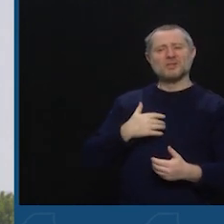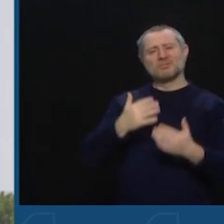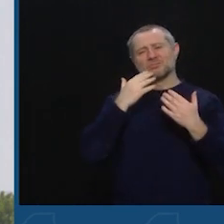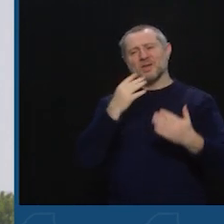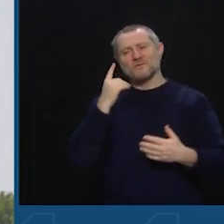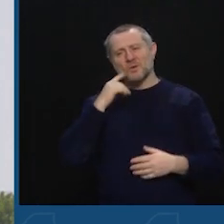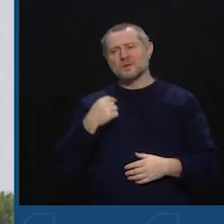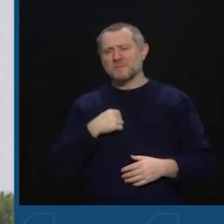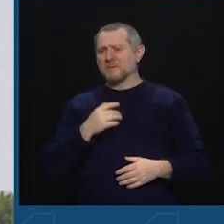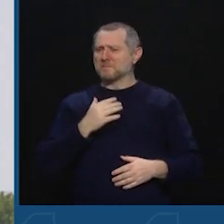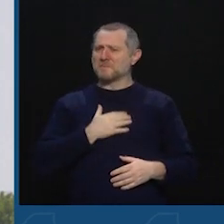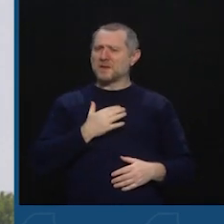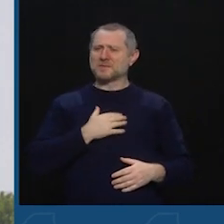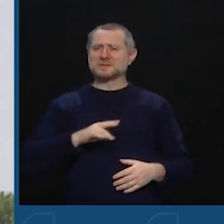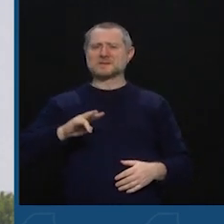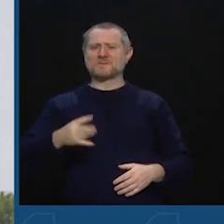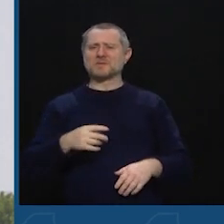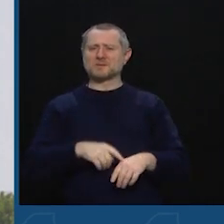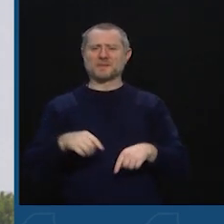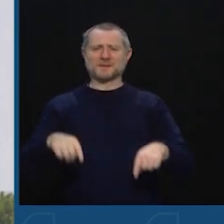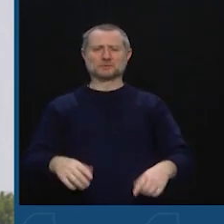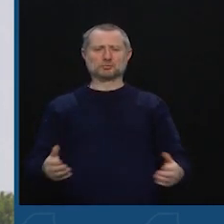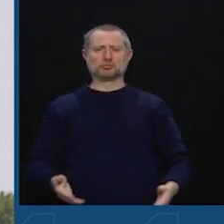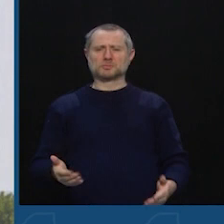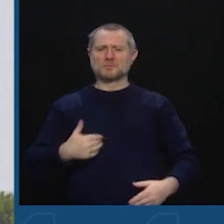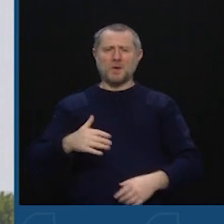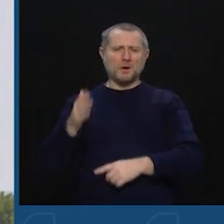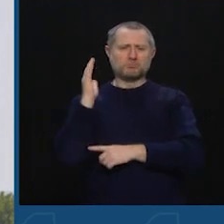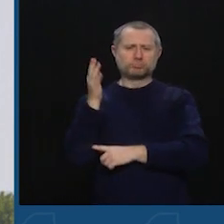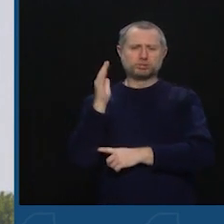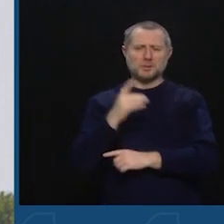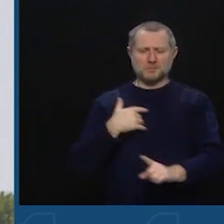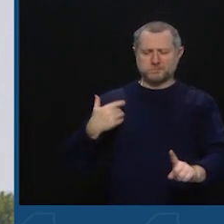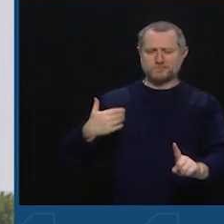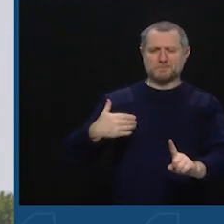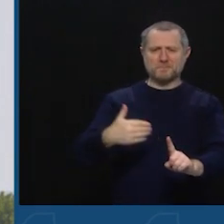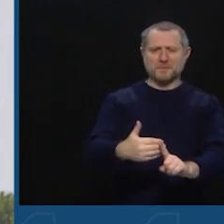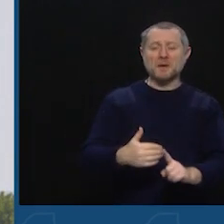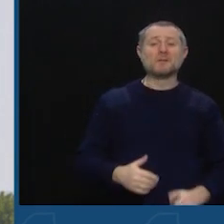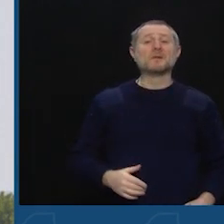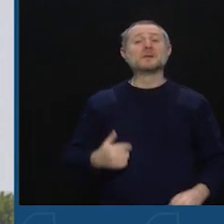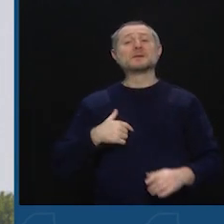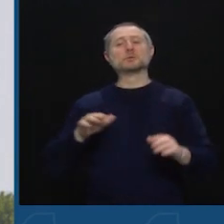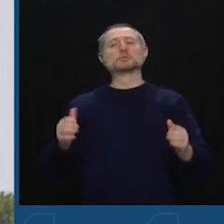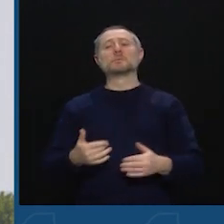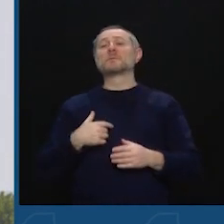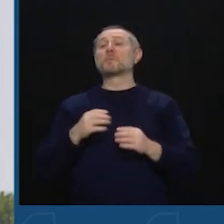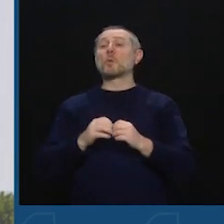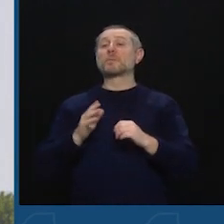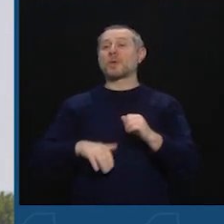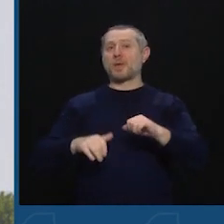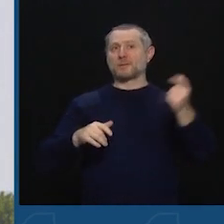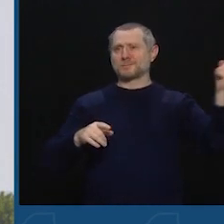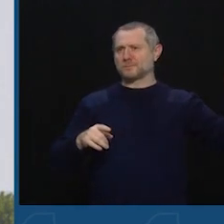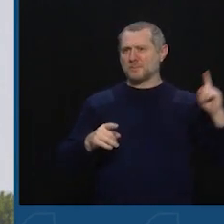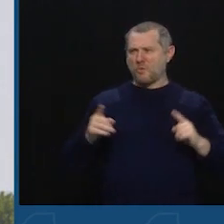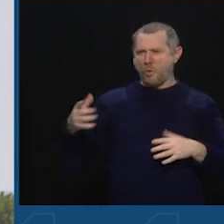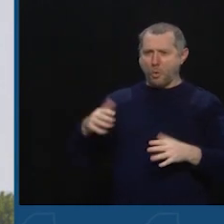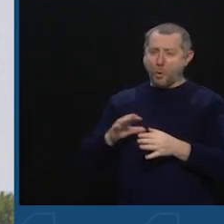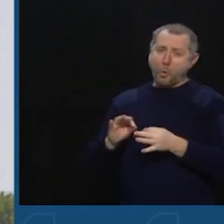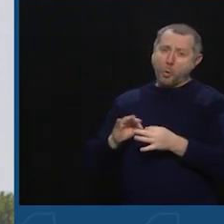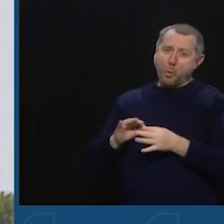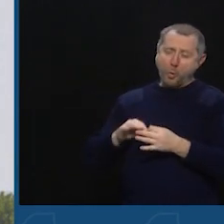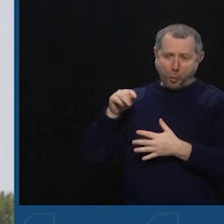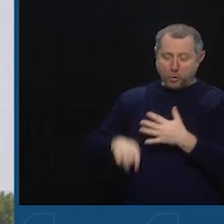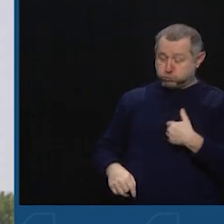my 7th time coming to this event. I think you've introduced me more than anybody in the state, so thank you, Ryan. You've got it right, so thank